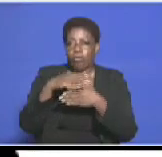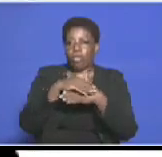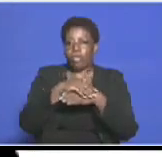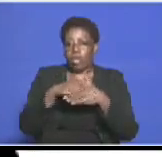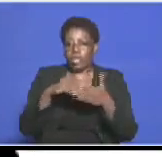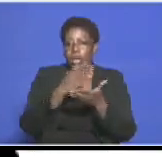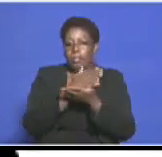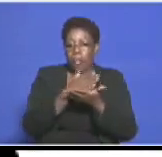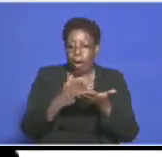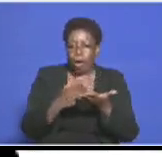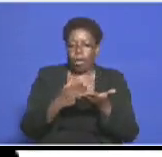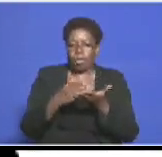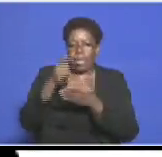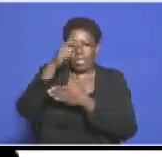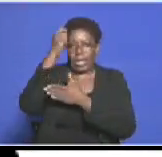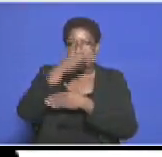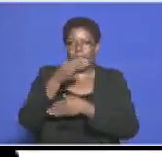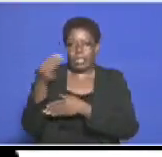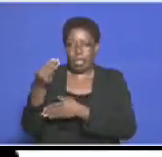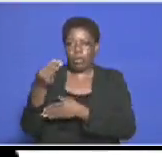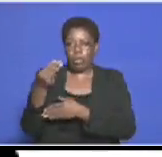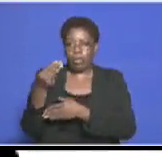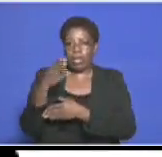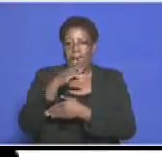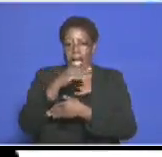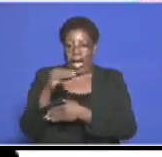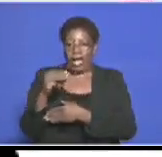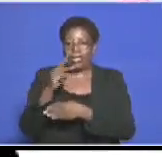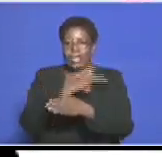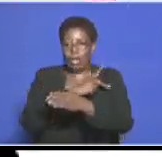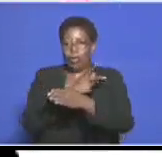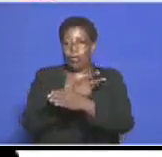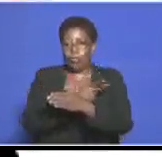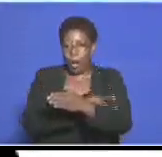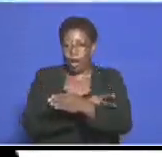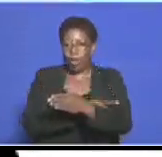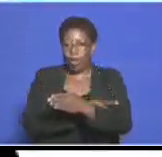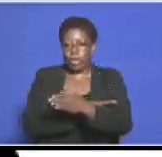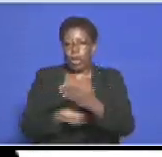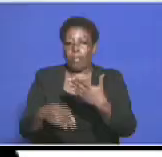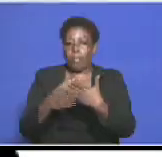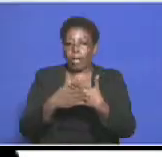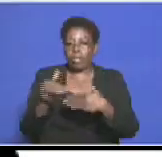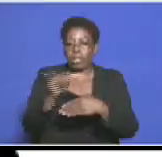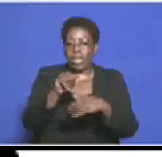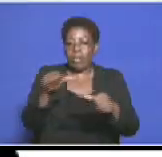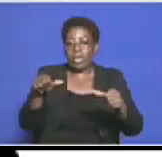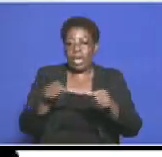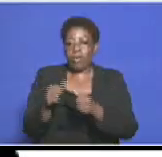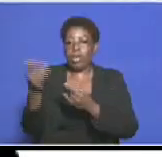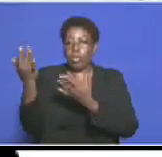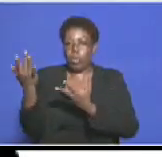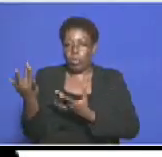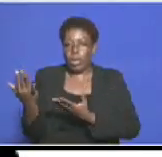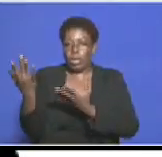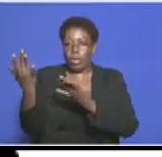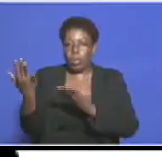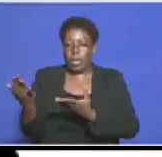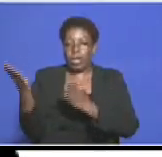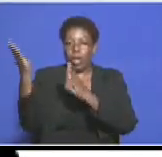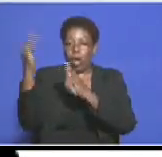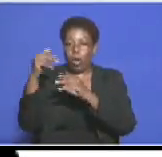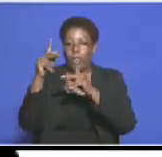tarp, some cutting equipment, and an alternate power source, he says he returned to the site and waited in hopes